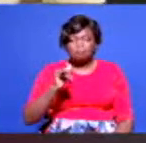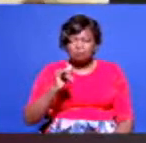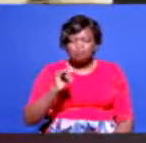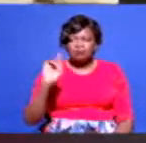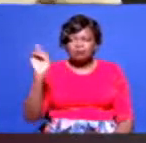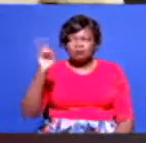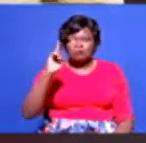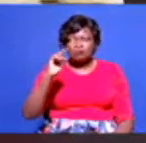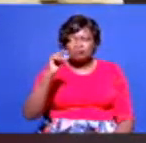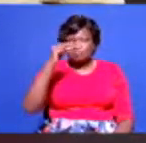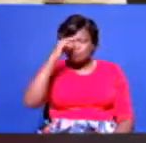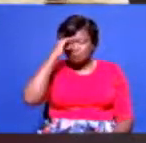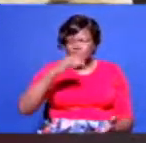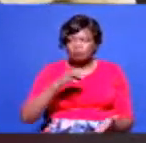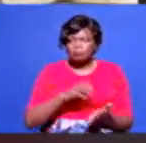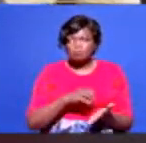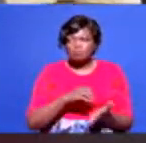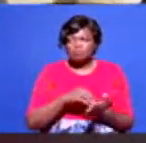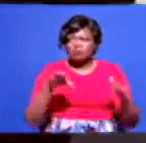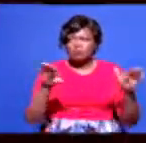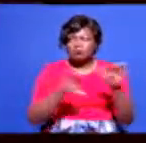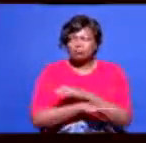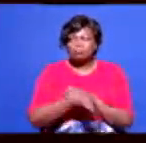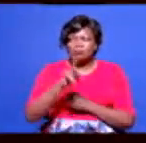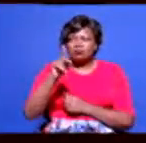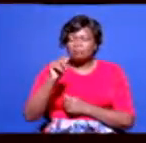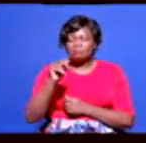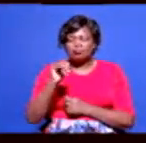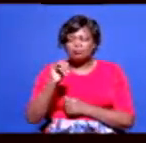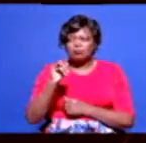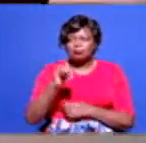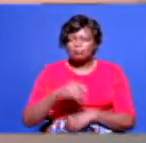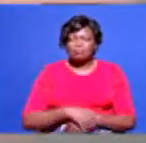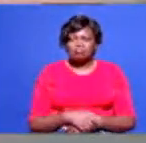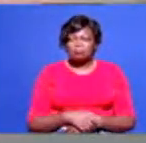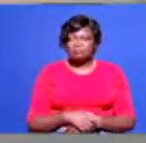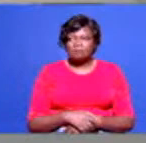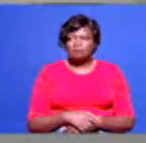to be deputized by Philip Kaloki.